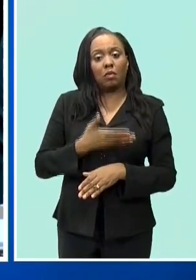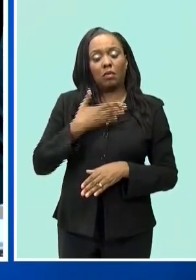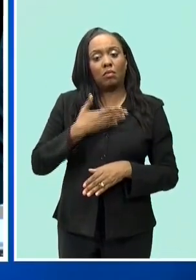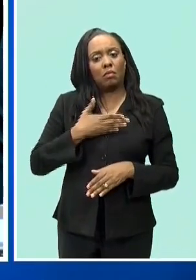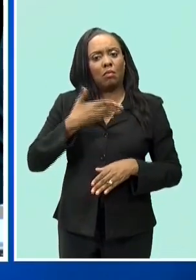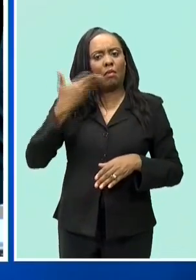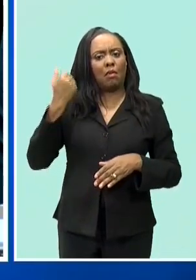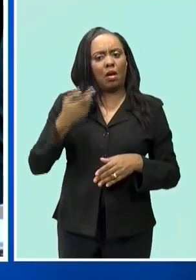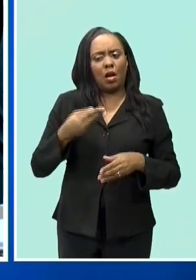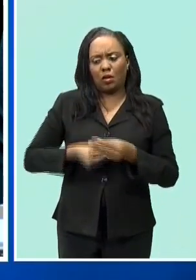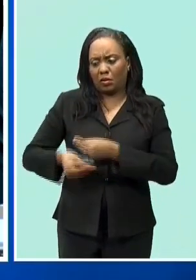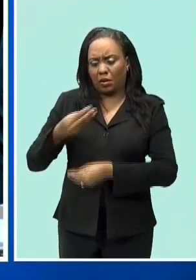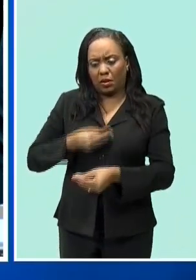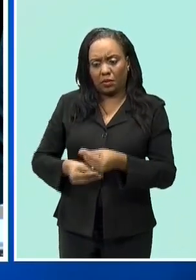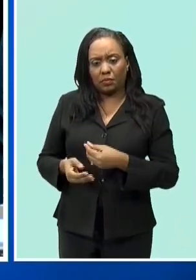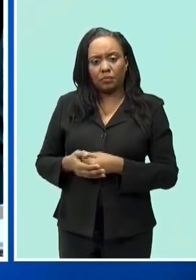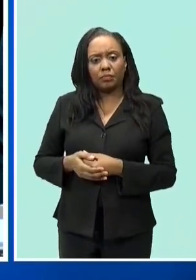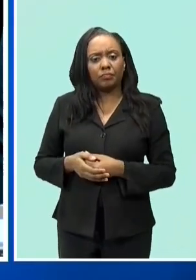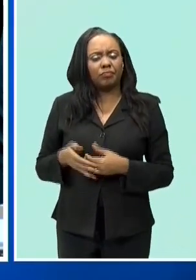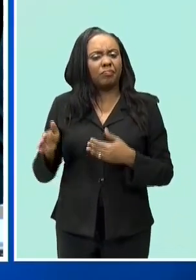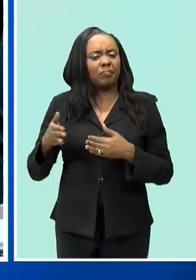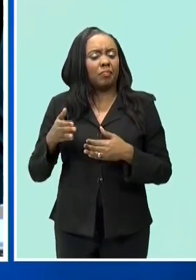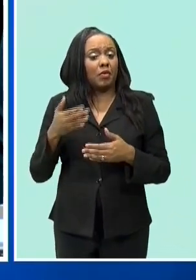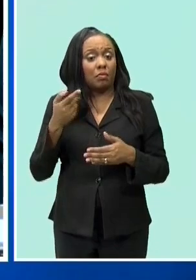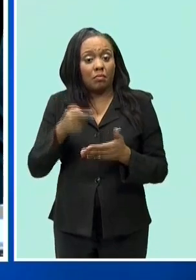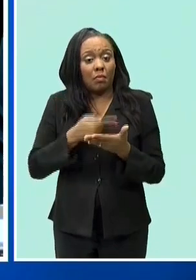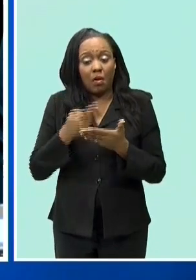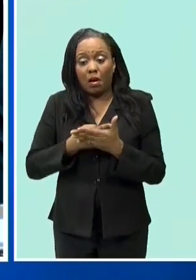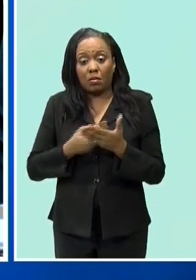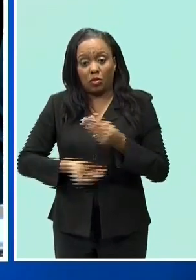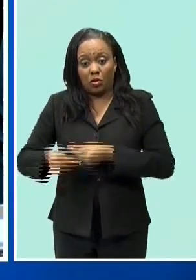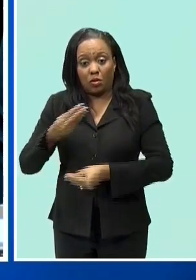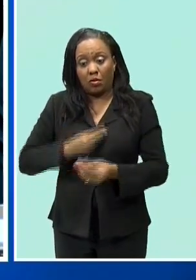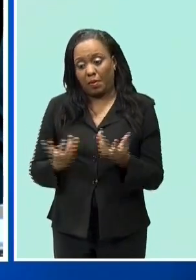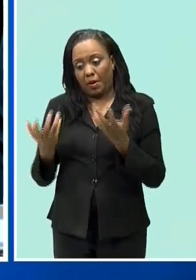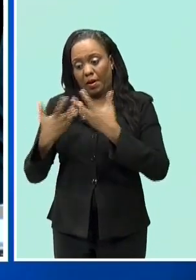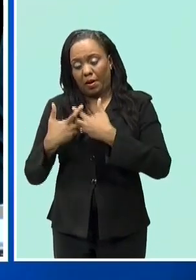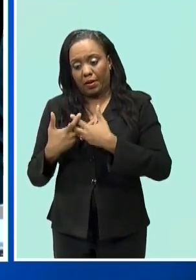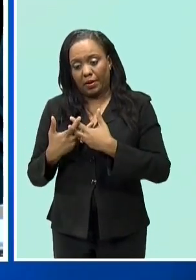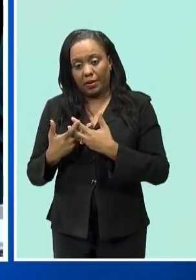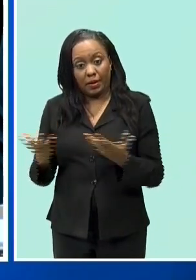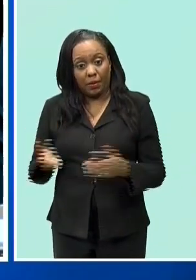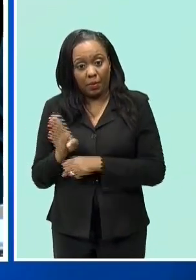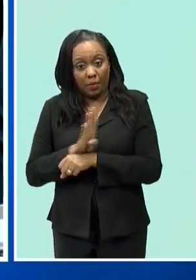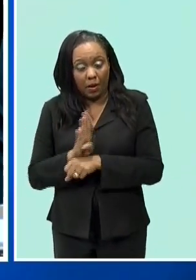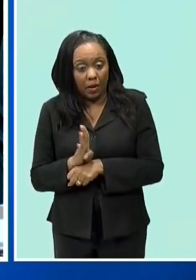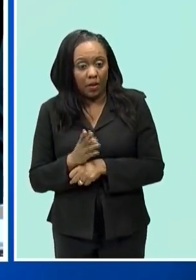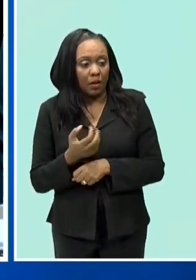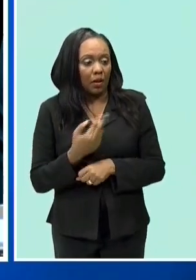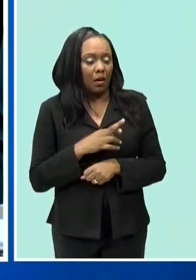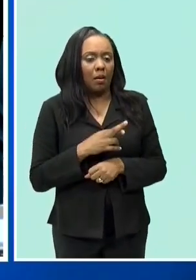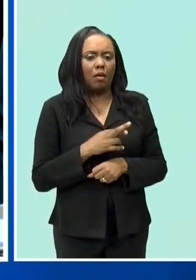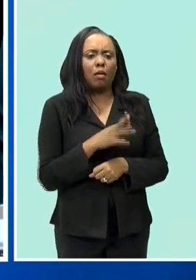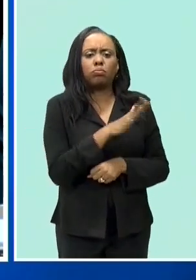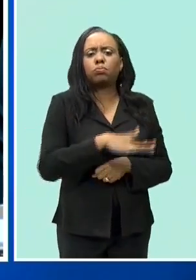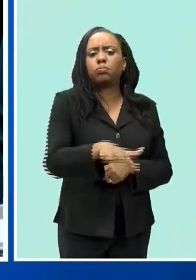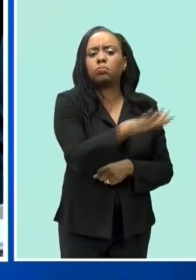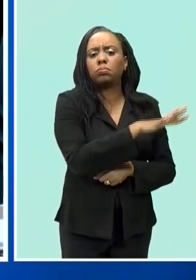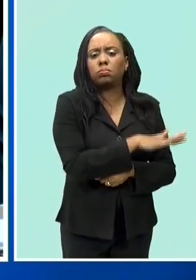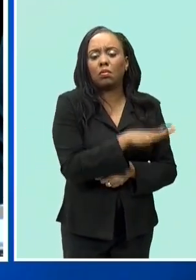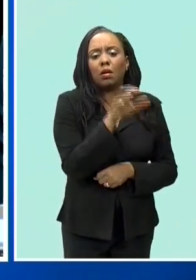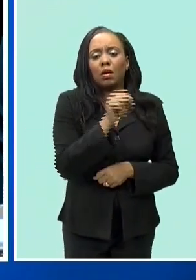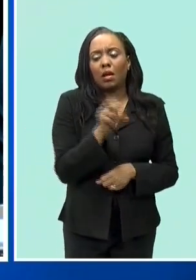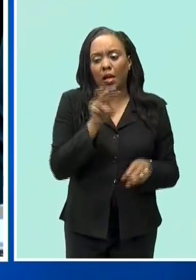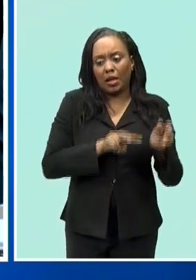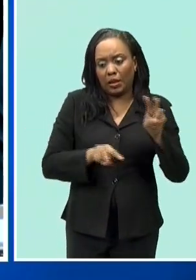our trading partners, whether they are locally or they are regionally, have the option as well to view our